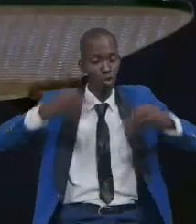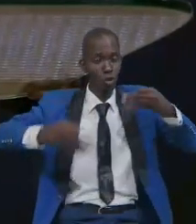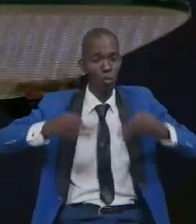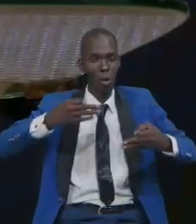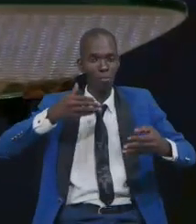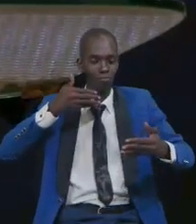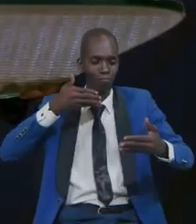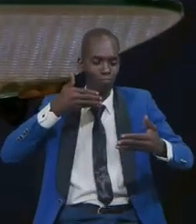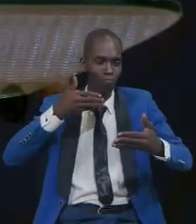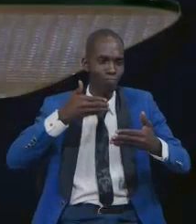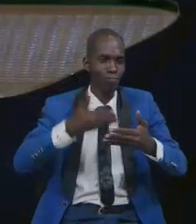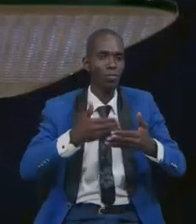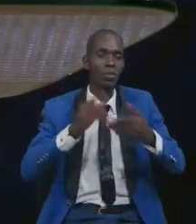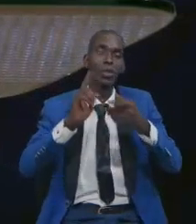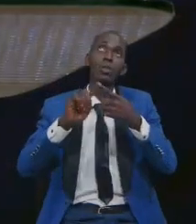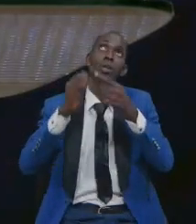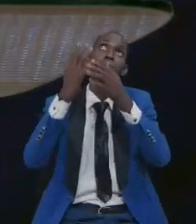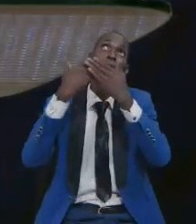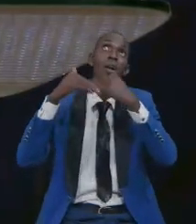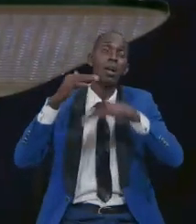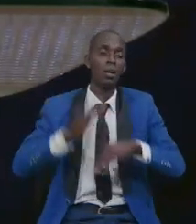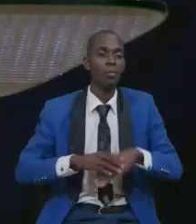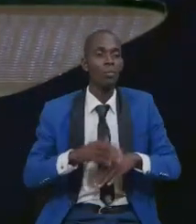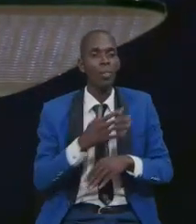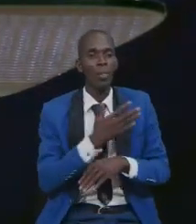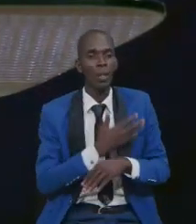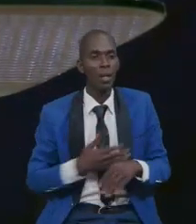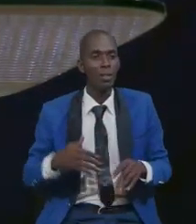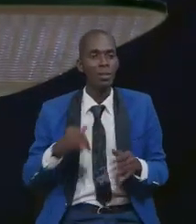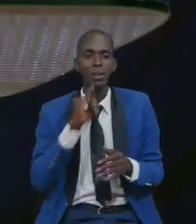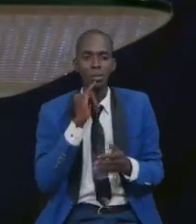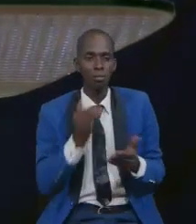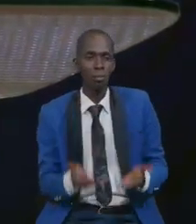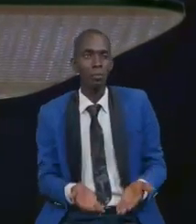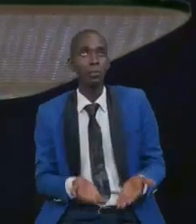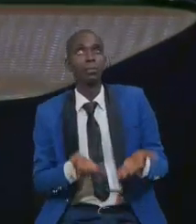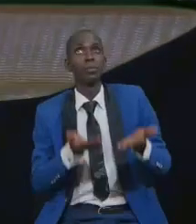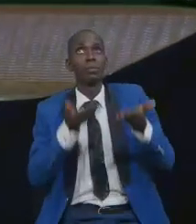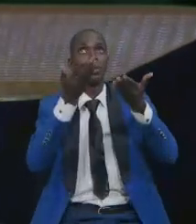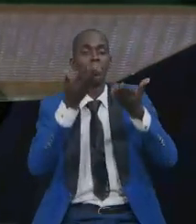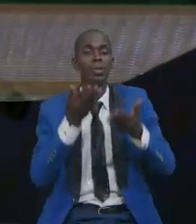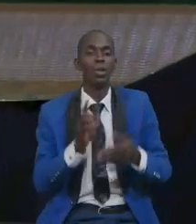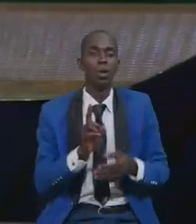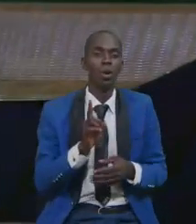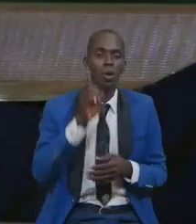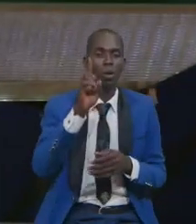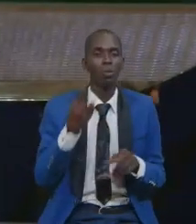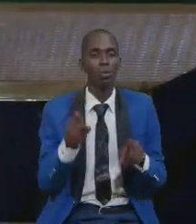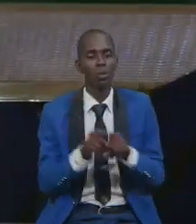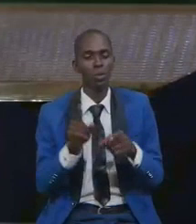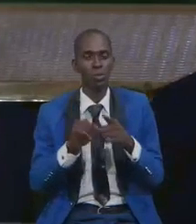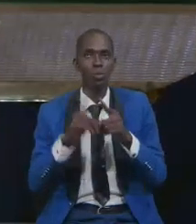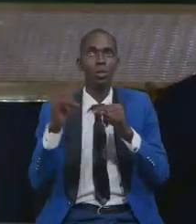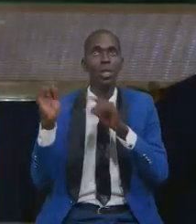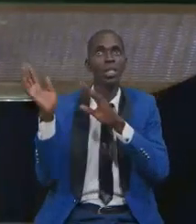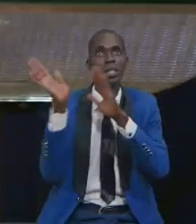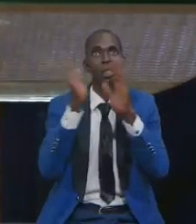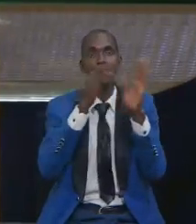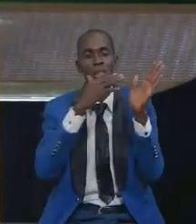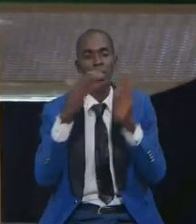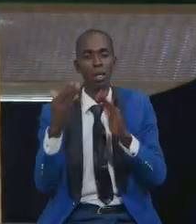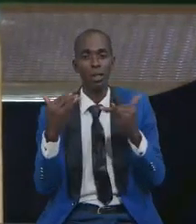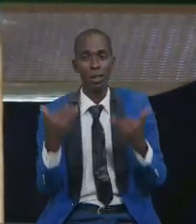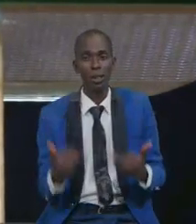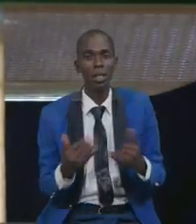reaches unto heaven, and he is lifted up even to the skies. We're looking at number